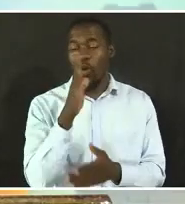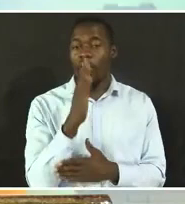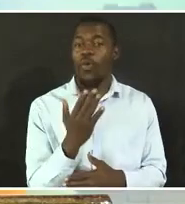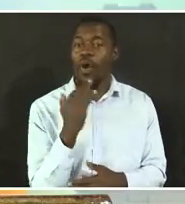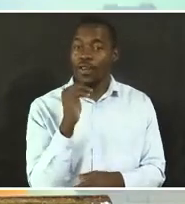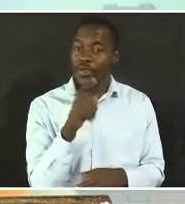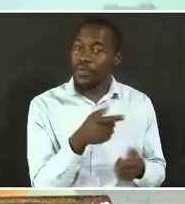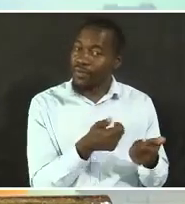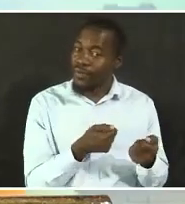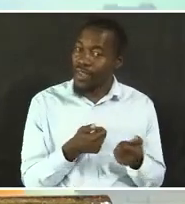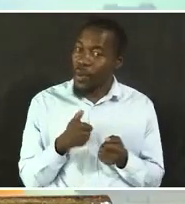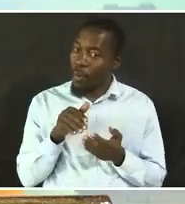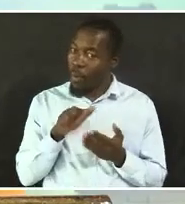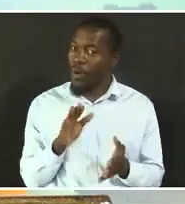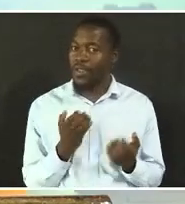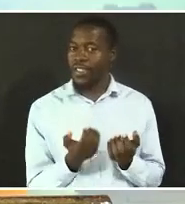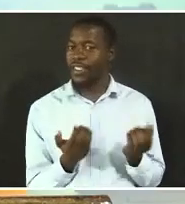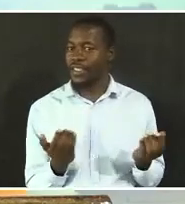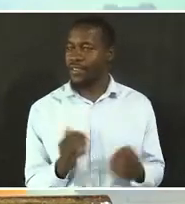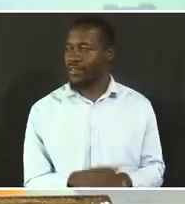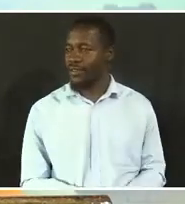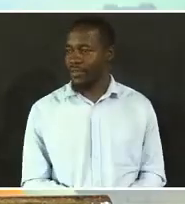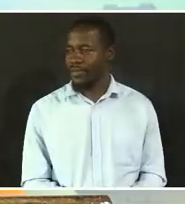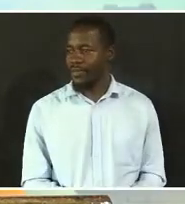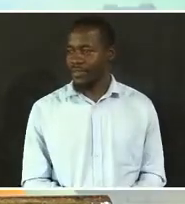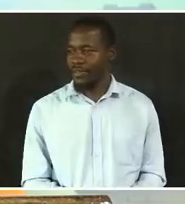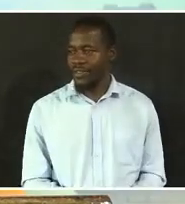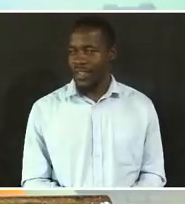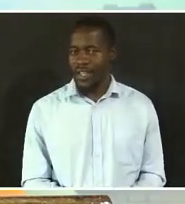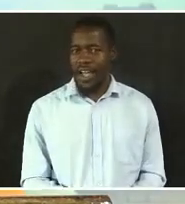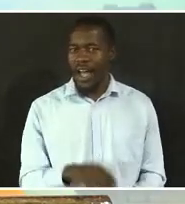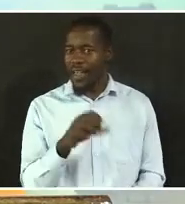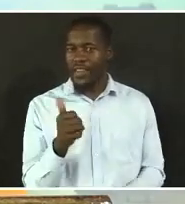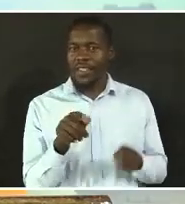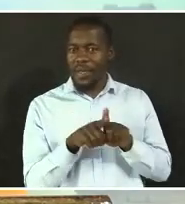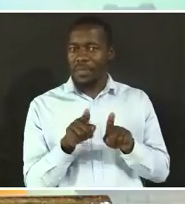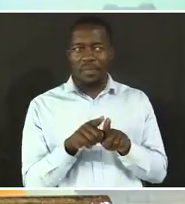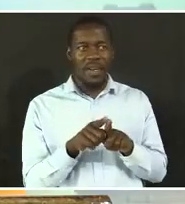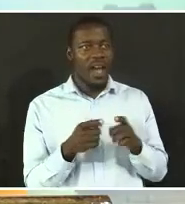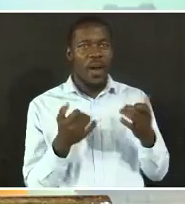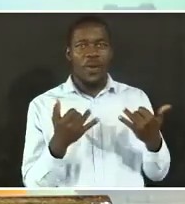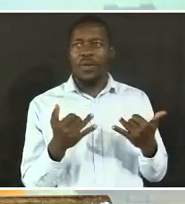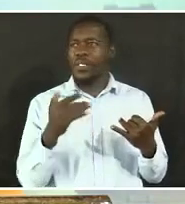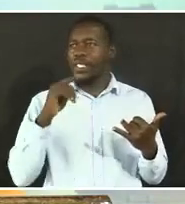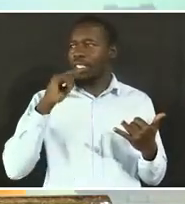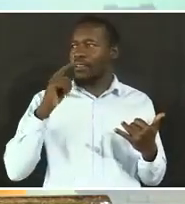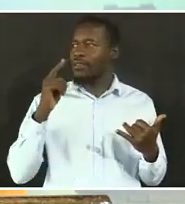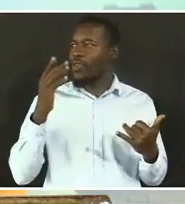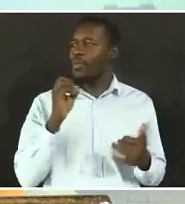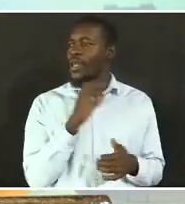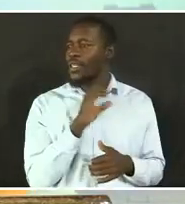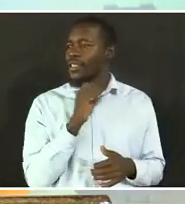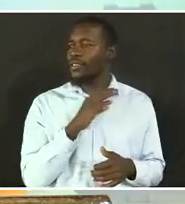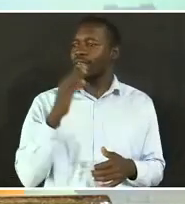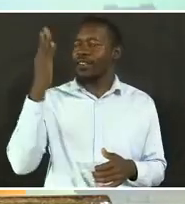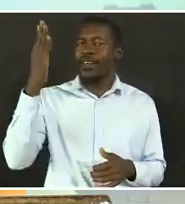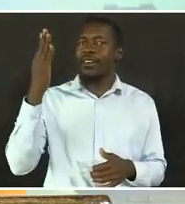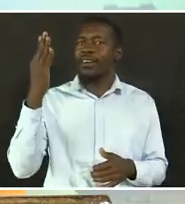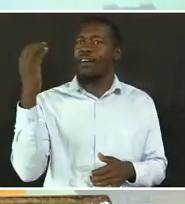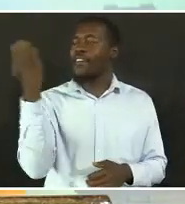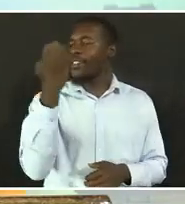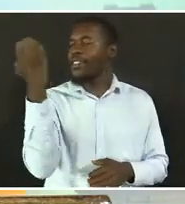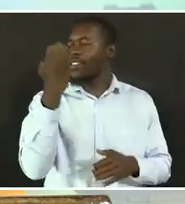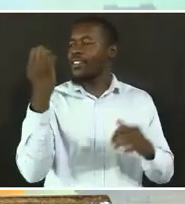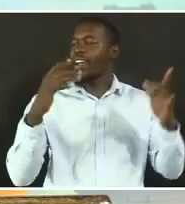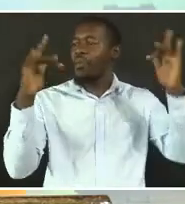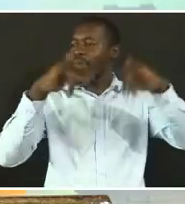I know there are some of us who have even suspended their evangelistic exploits because they are saying, preacher, you don't know this one is. The one who is struggling with you, leave